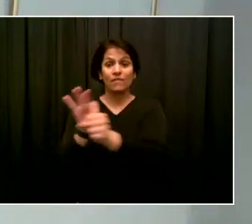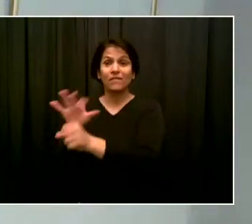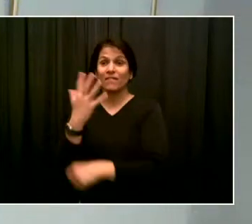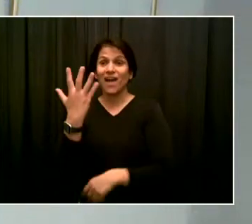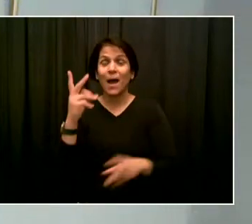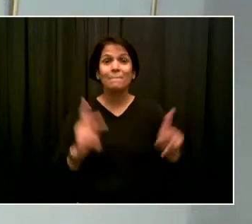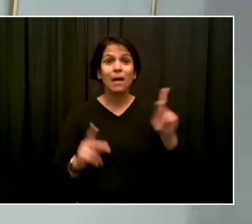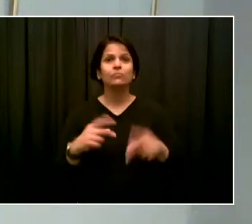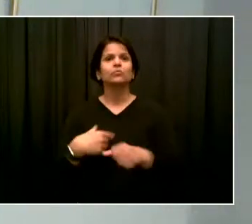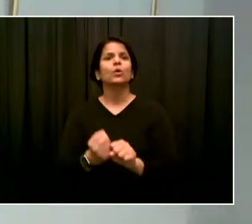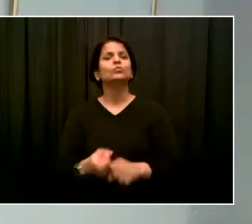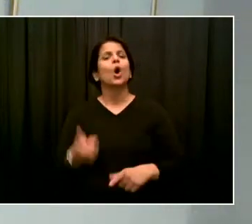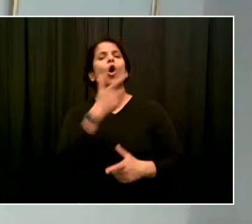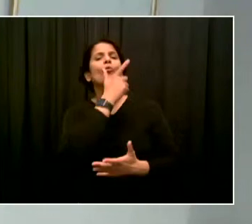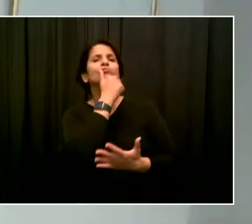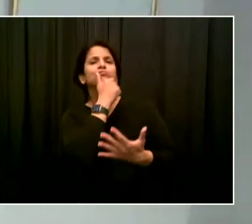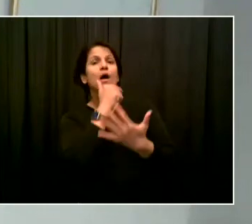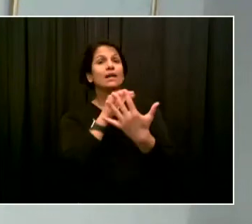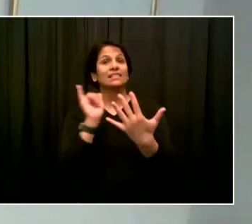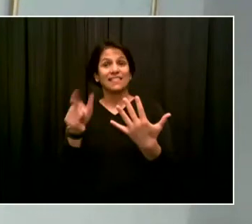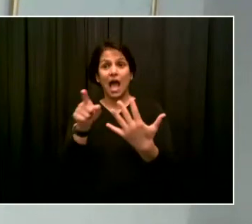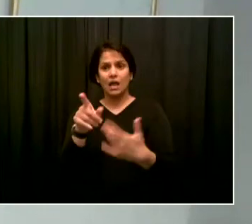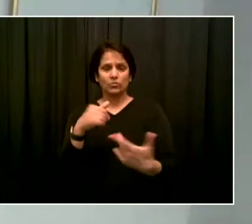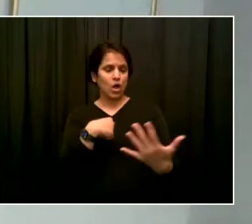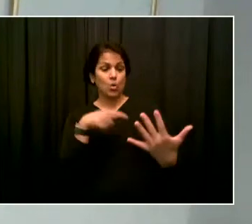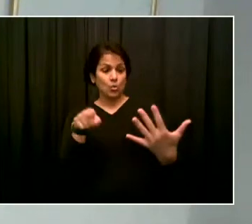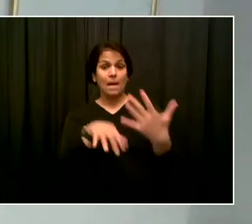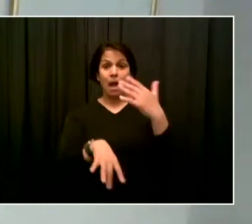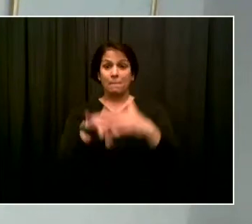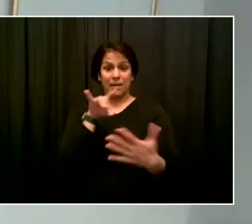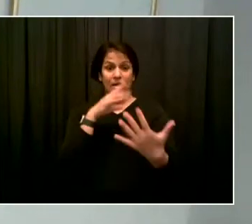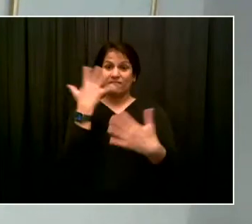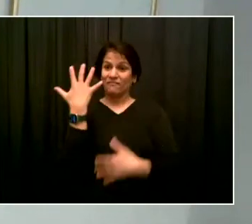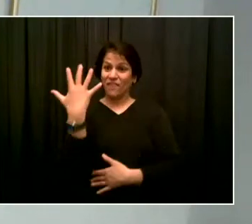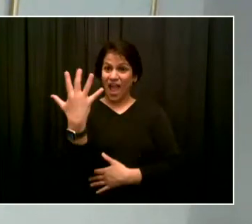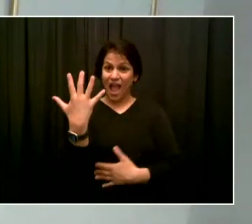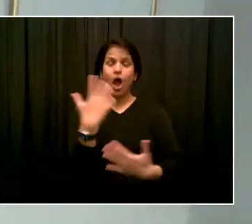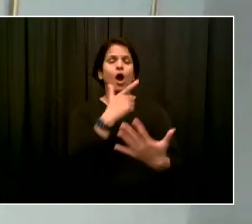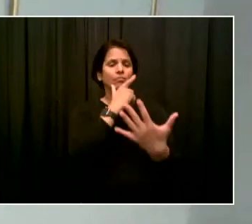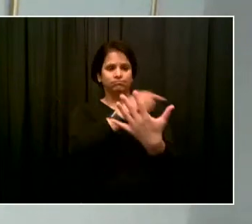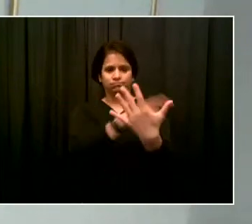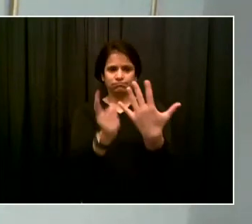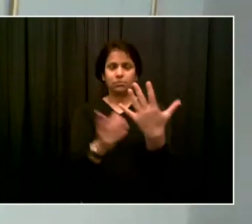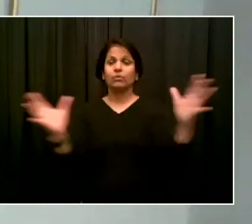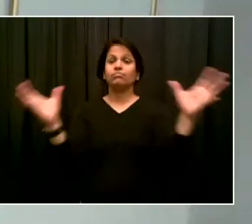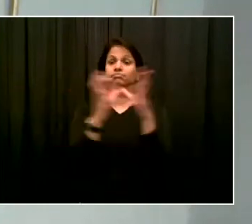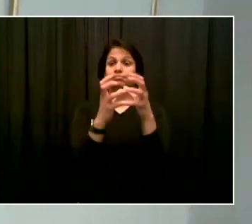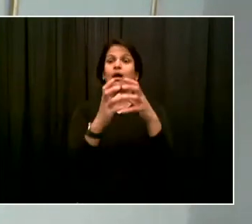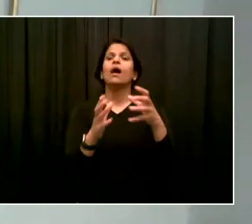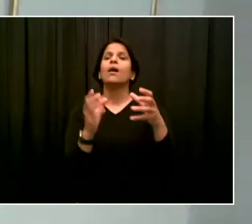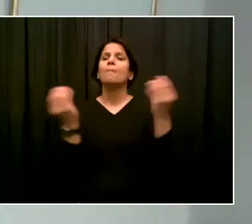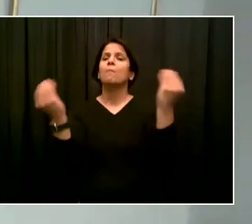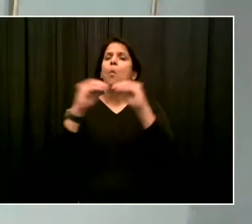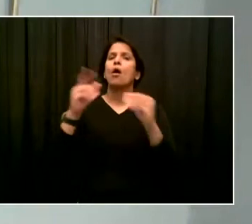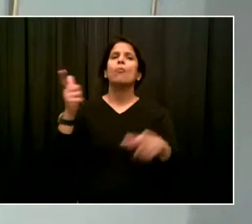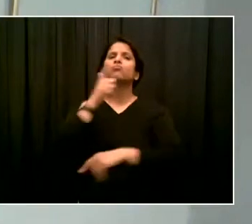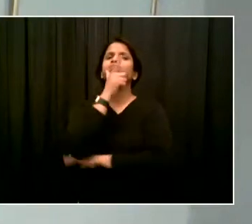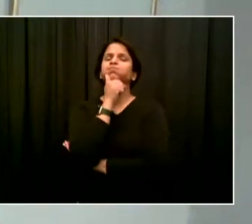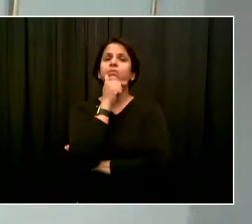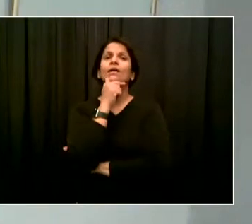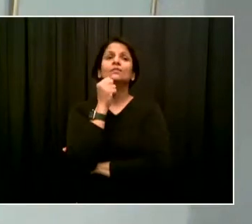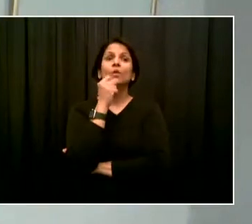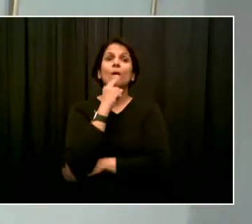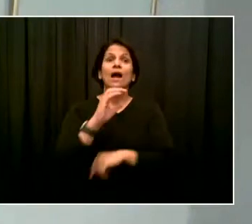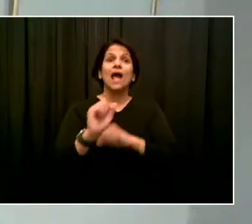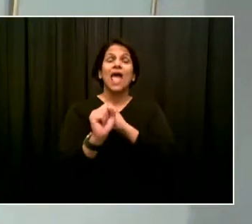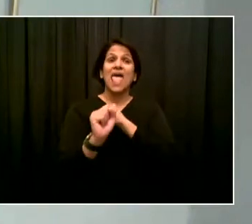underscores all of those points, and it will ensure that New York City voters receive the information and tools needed to